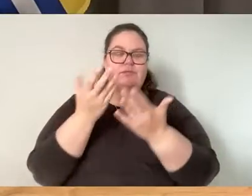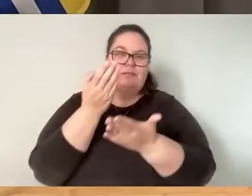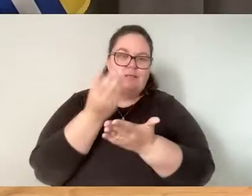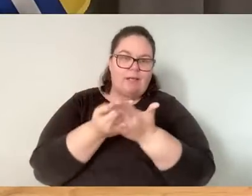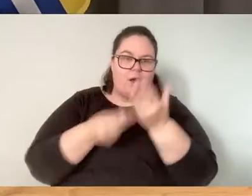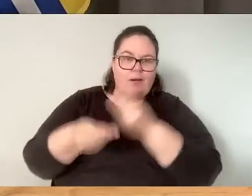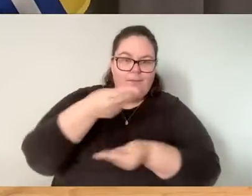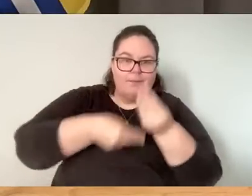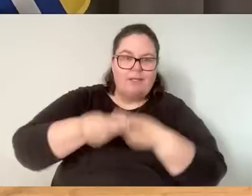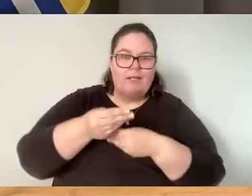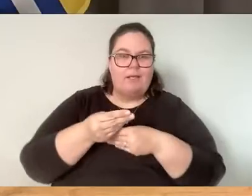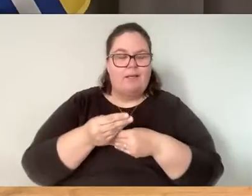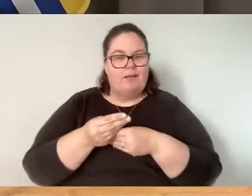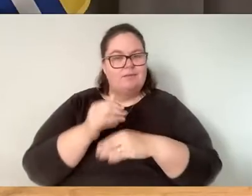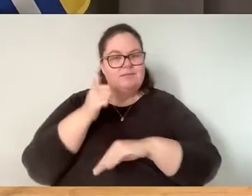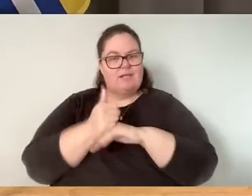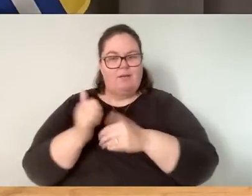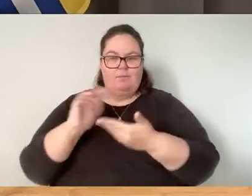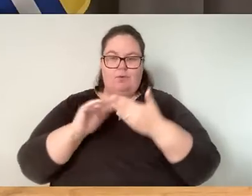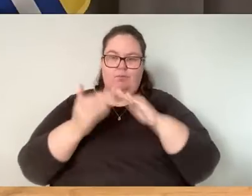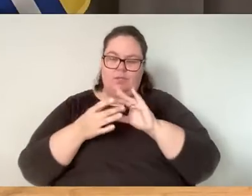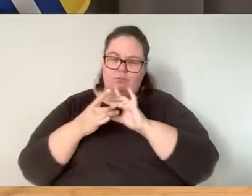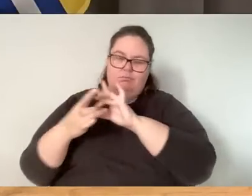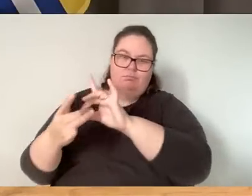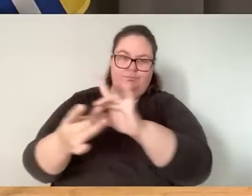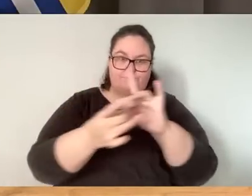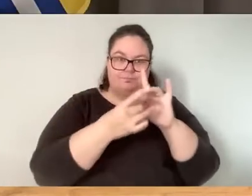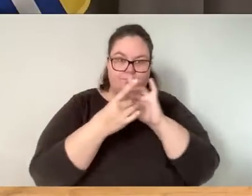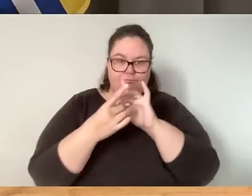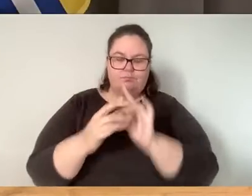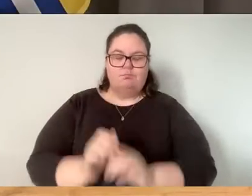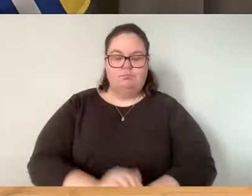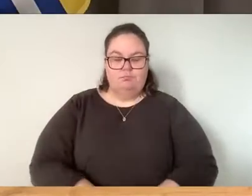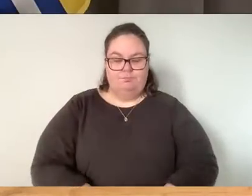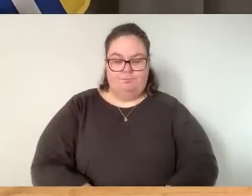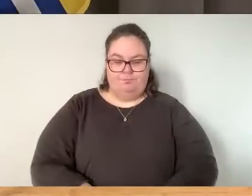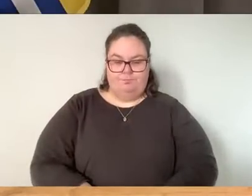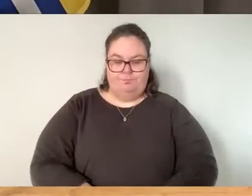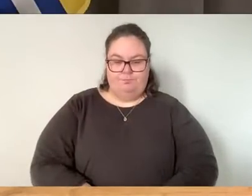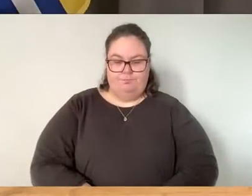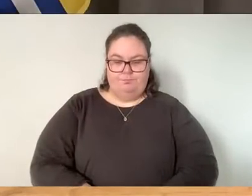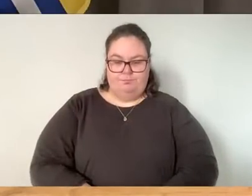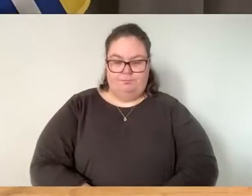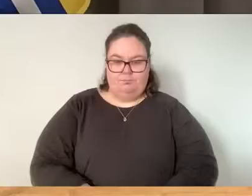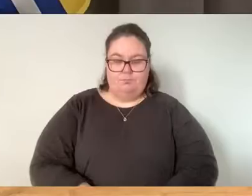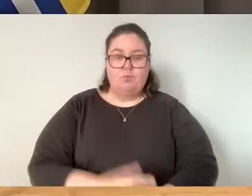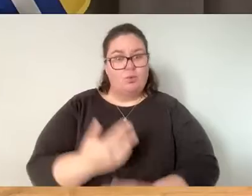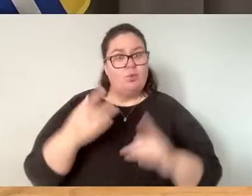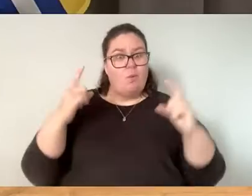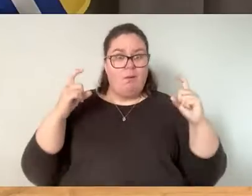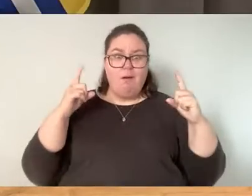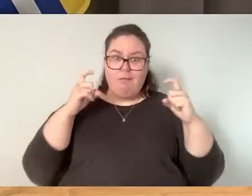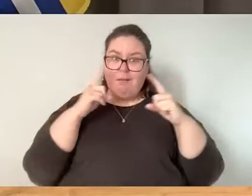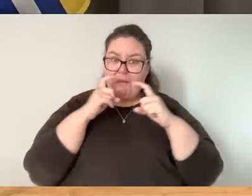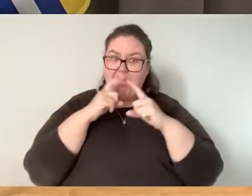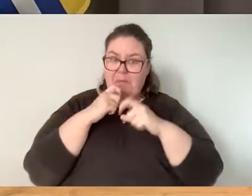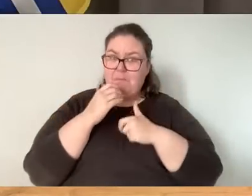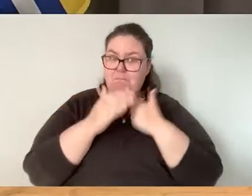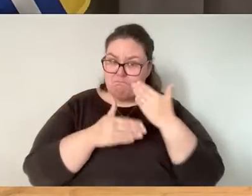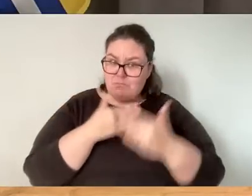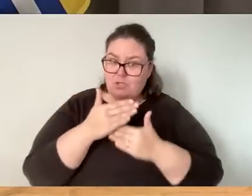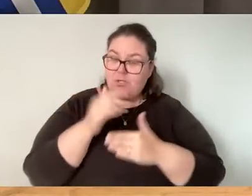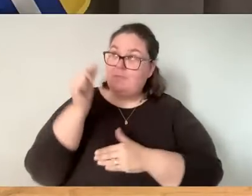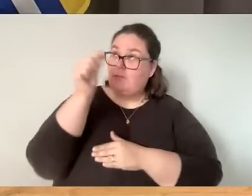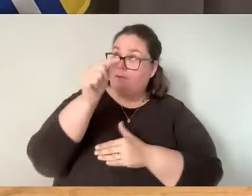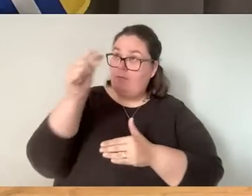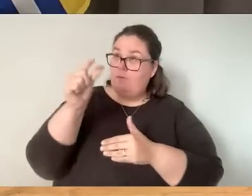community links. all of us, and we will be significant and complex undertaking that will involve work from government